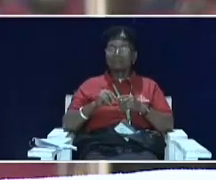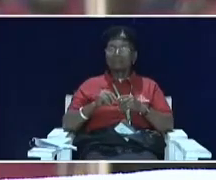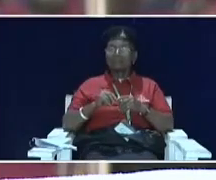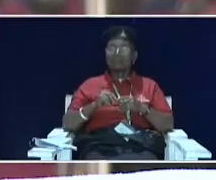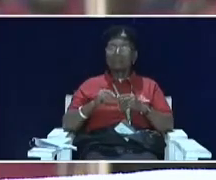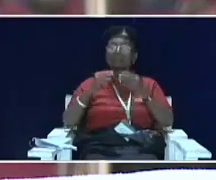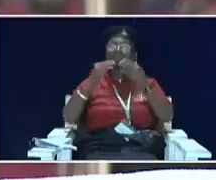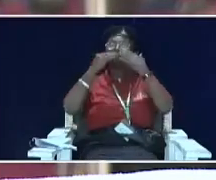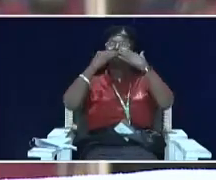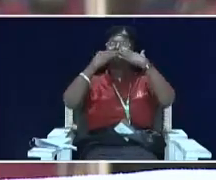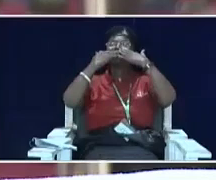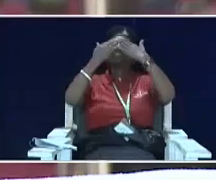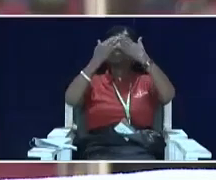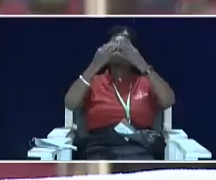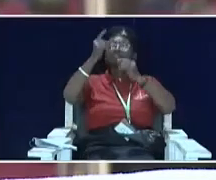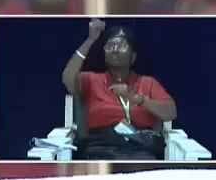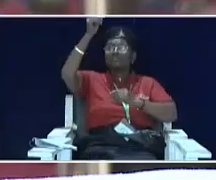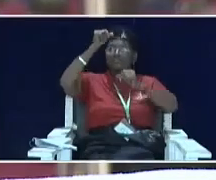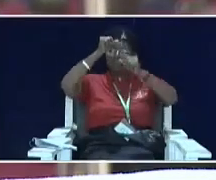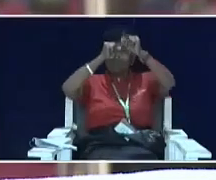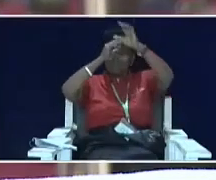Thank you, Father.